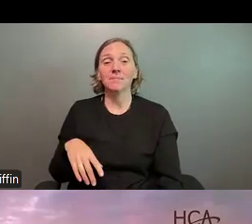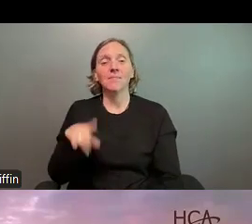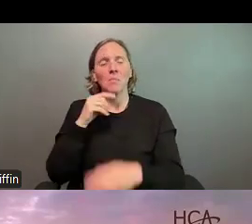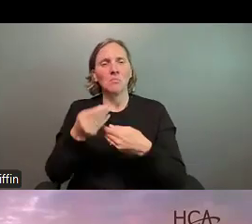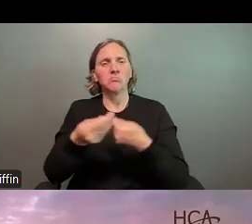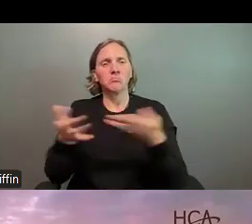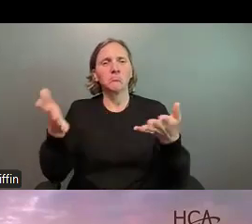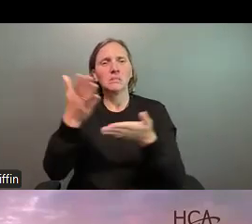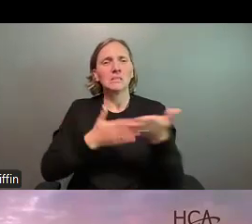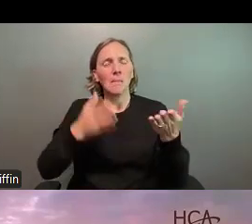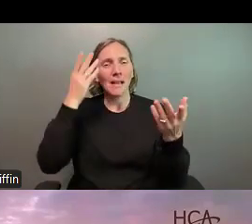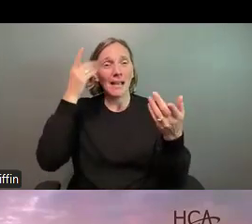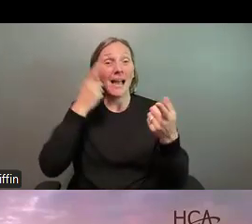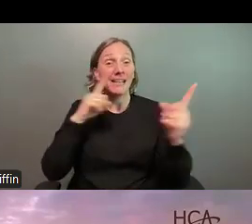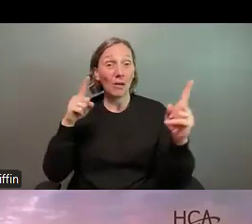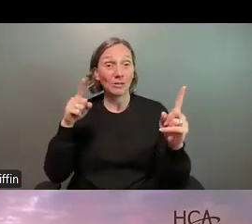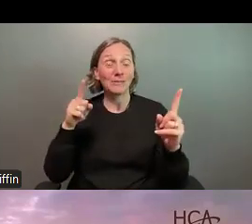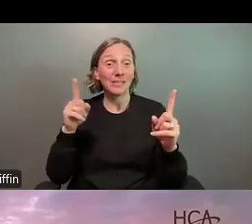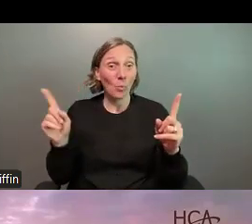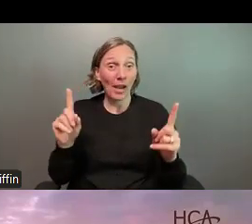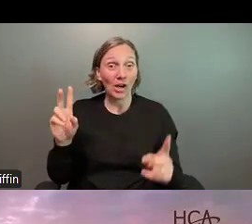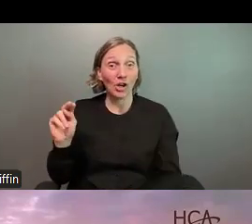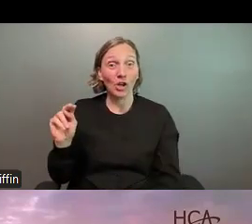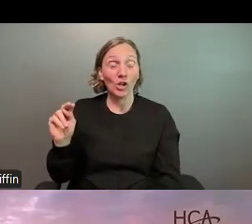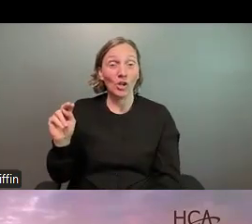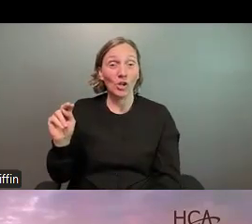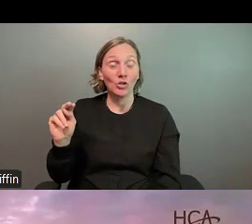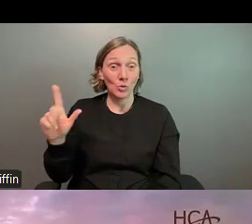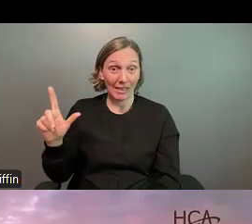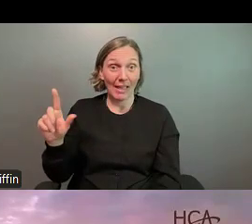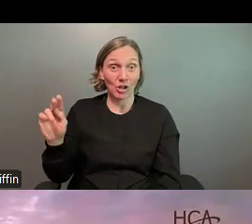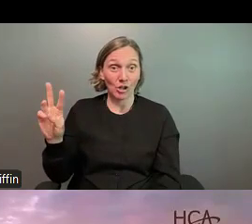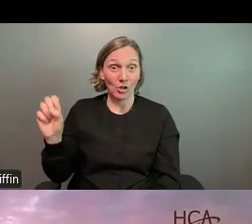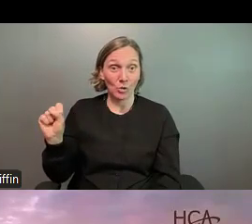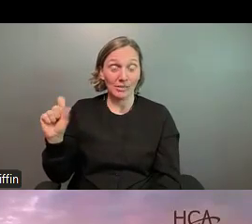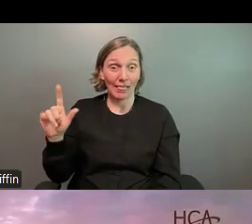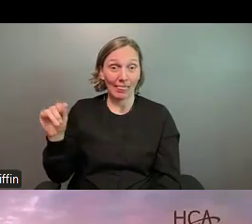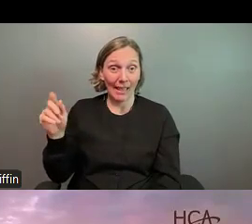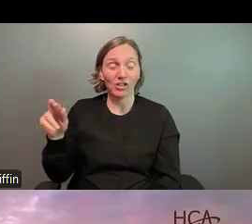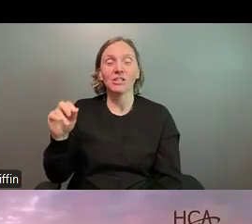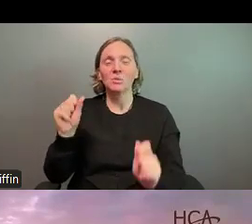in our newsletter. And again, that's where you can find additional information about value-added benefit coverage,